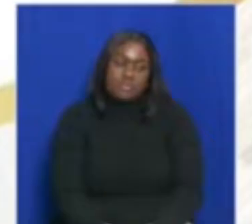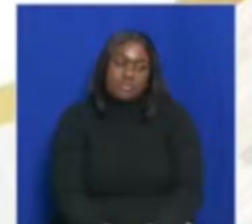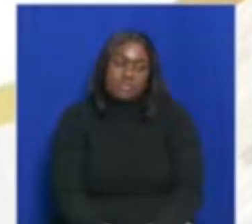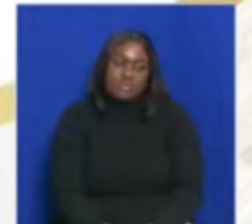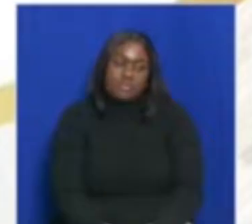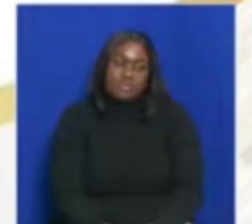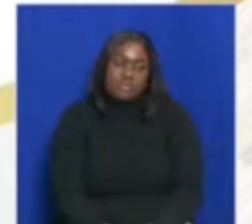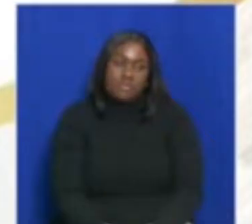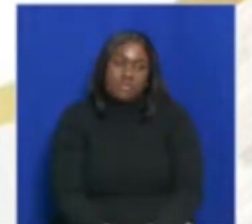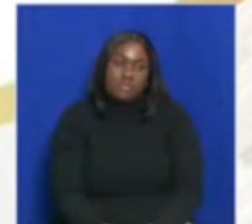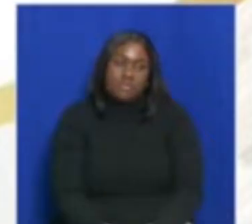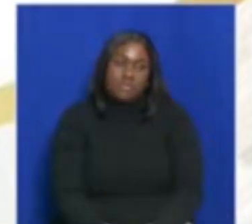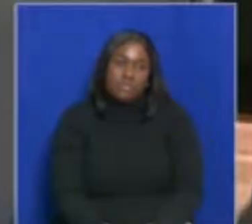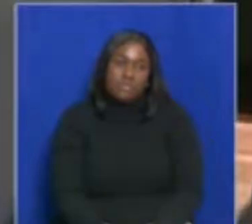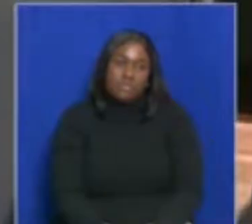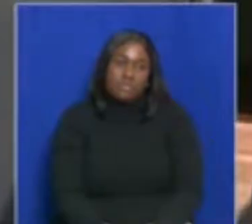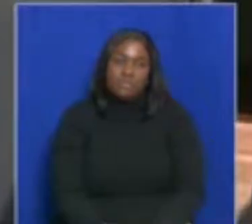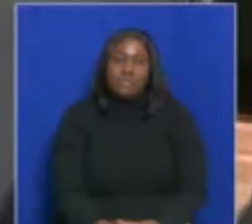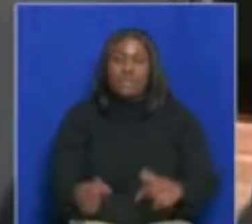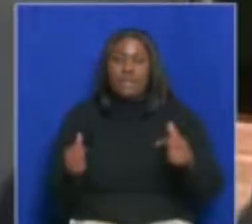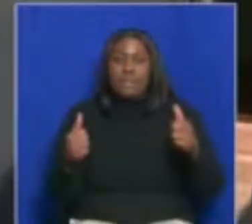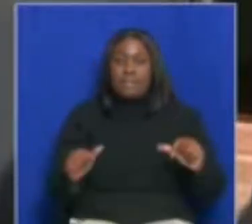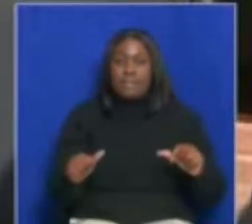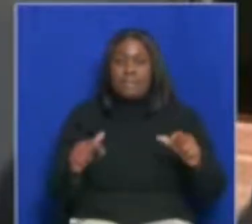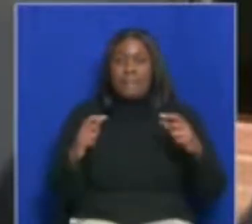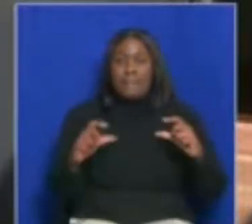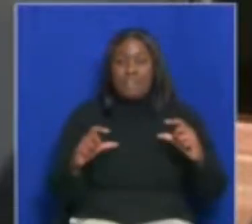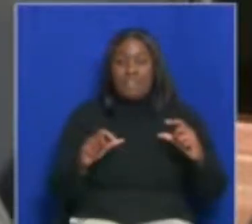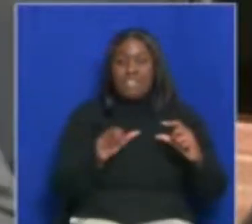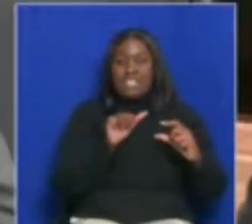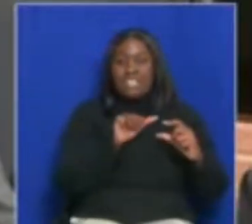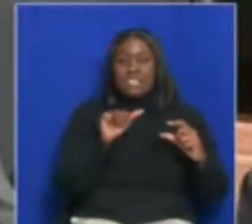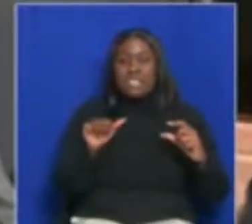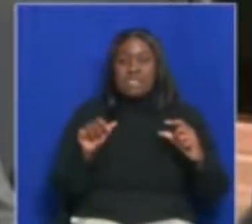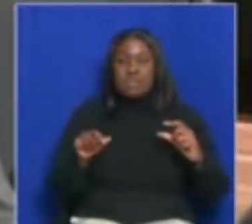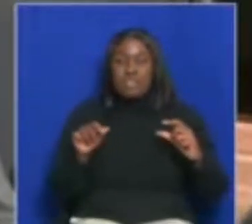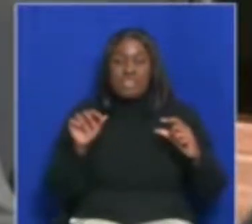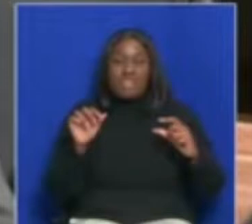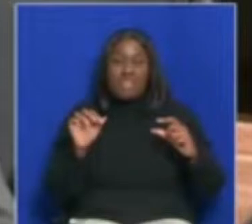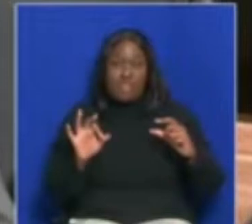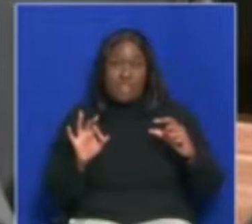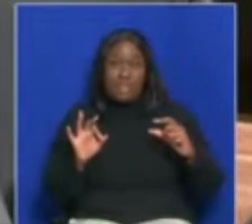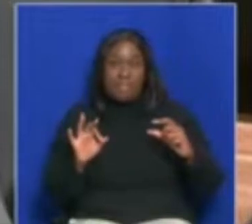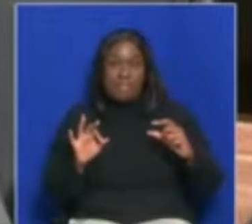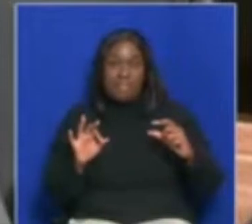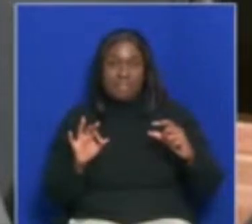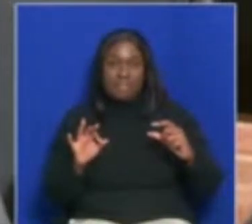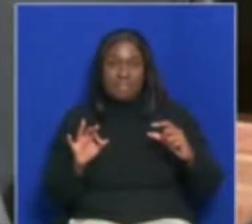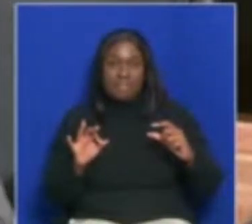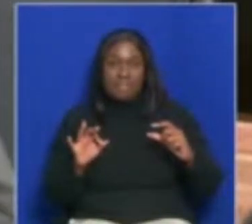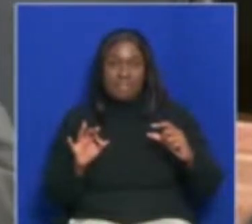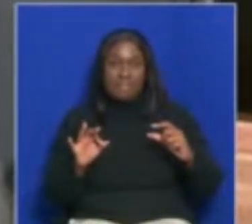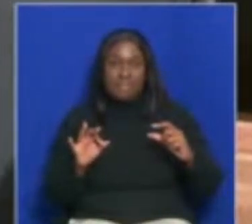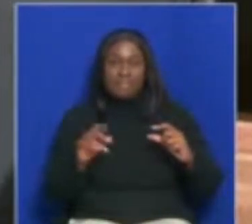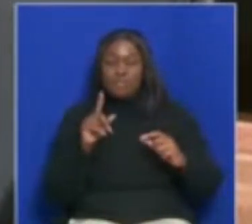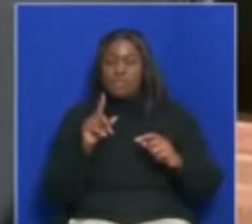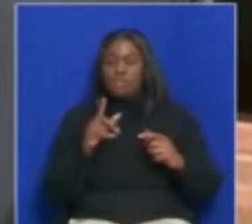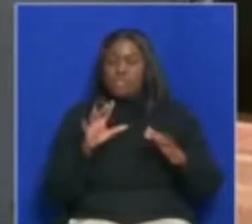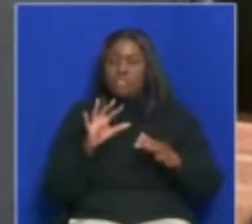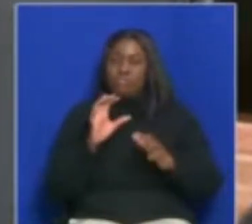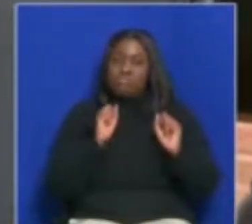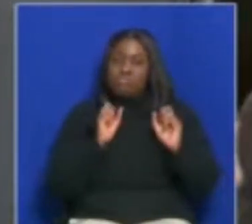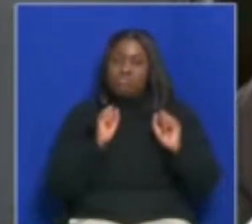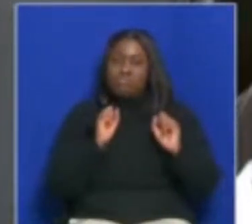paragraph 66.3, in the subparagraphs of 66.3, you summarize the overall picture.